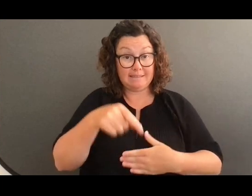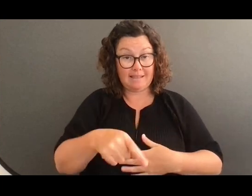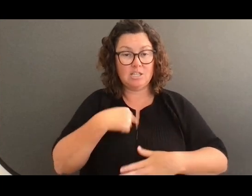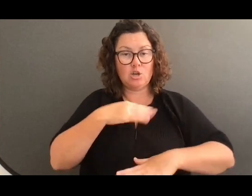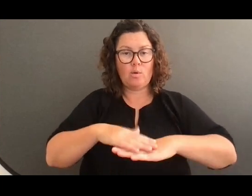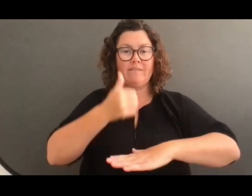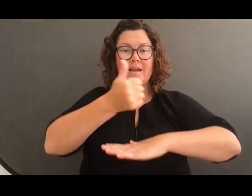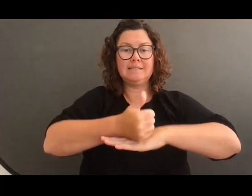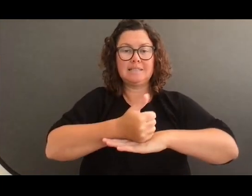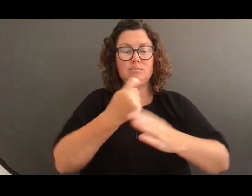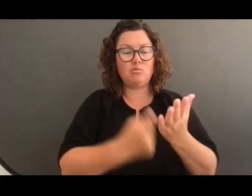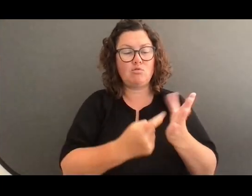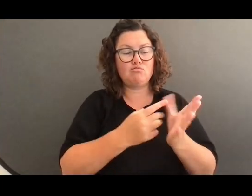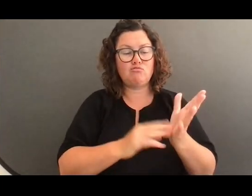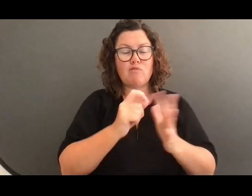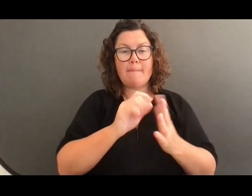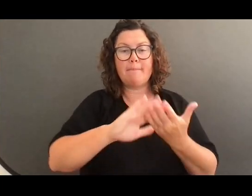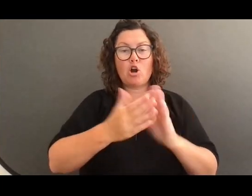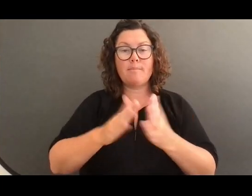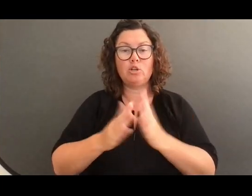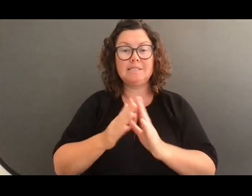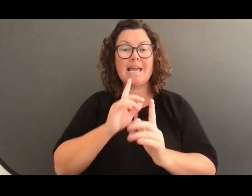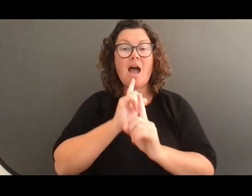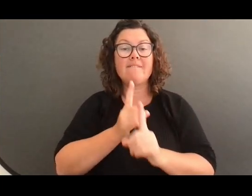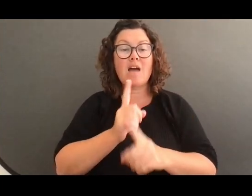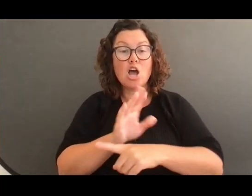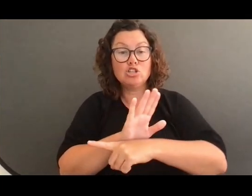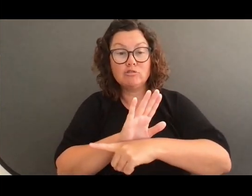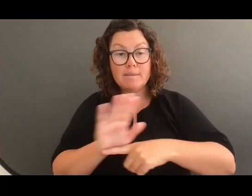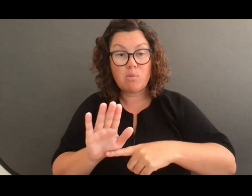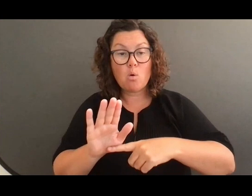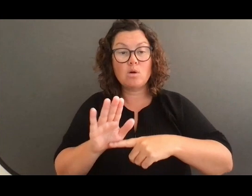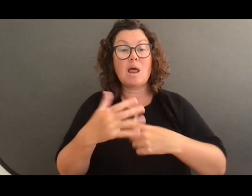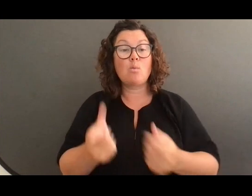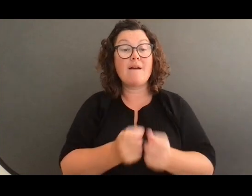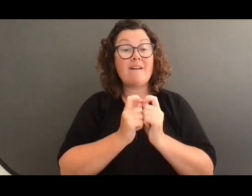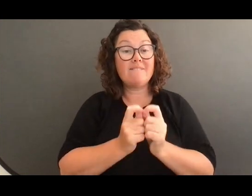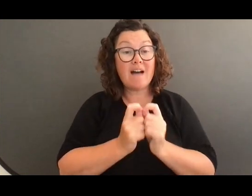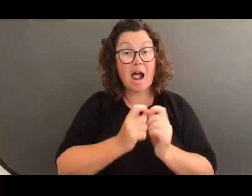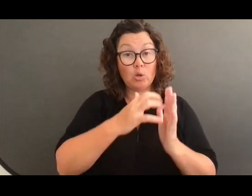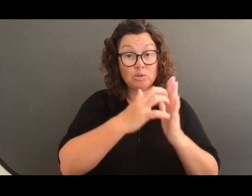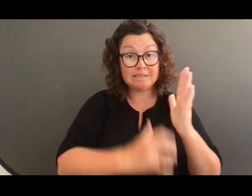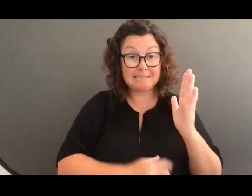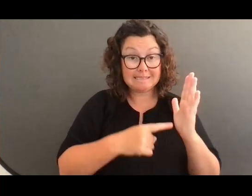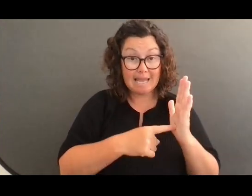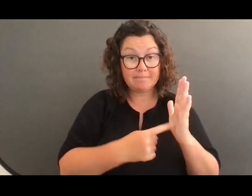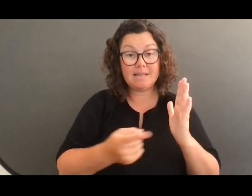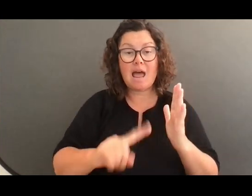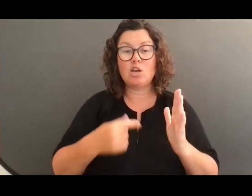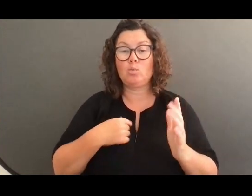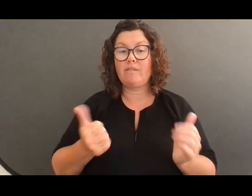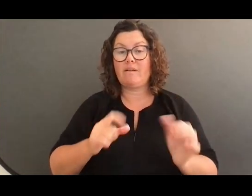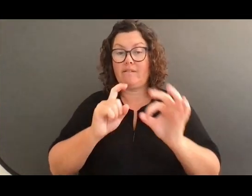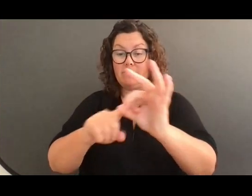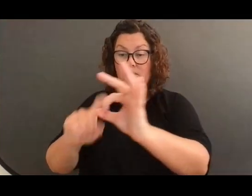Community Advisory Board, composing a values and vision statement, and undertaking surveys with community and ahunga